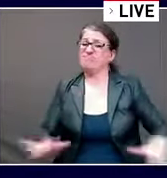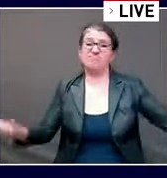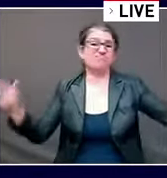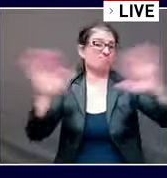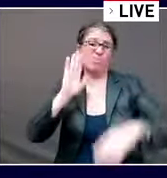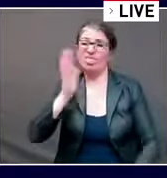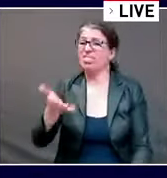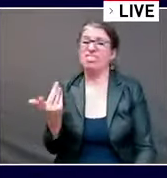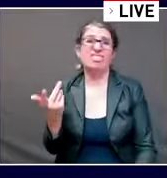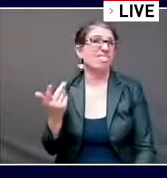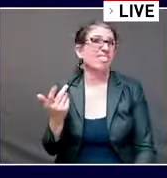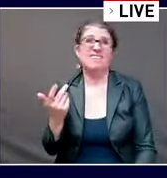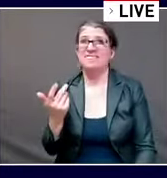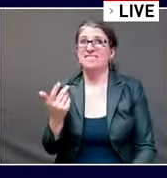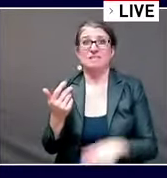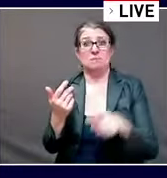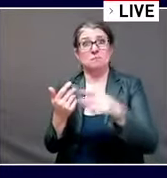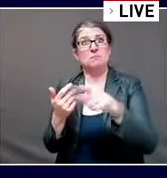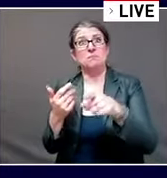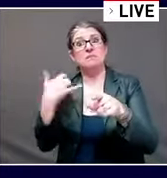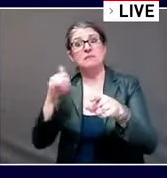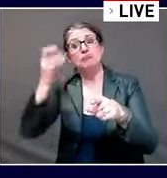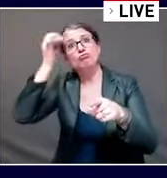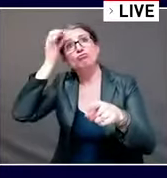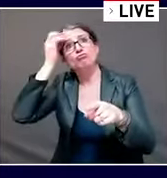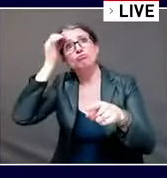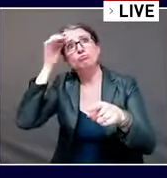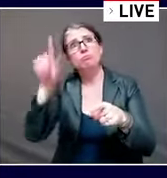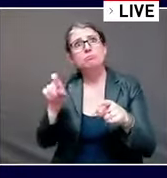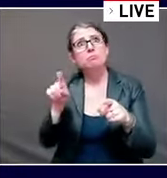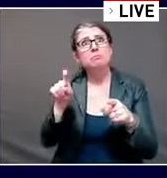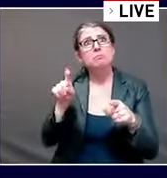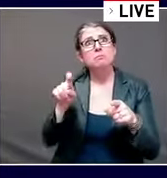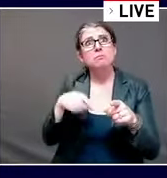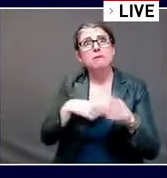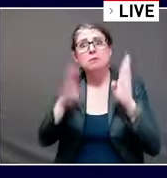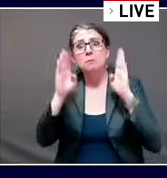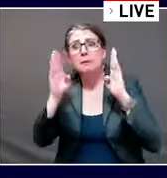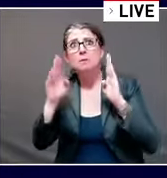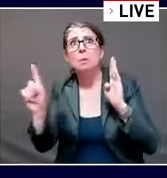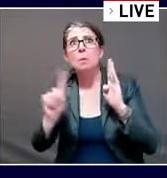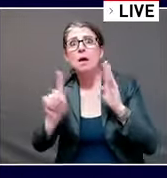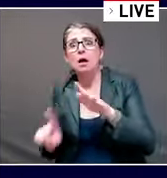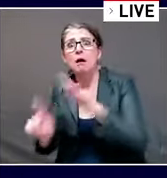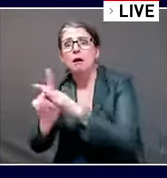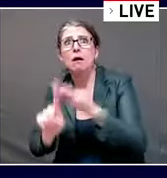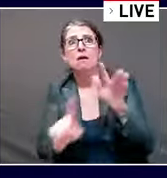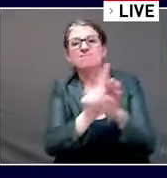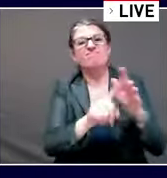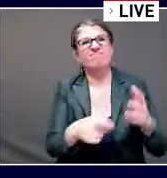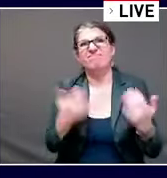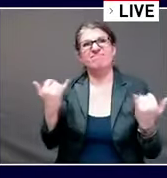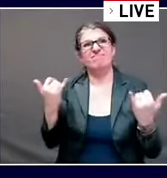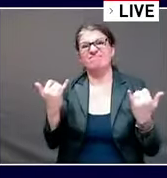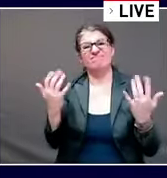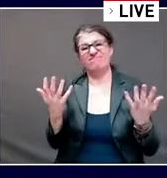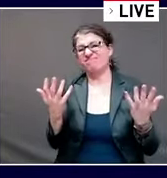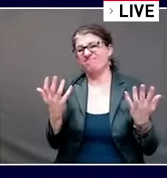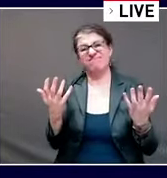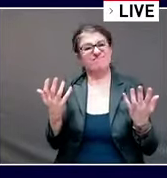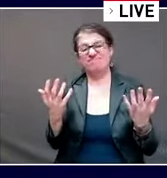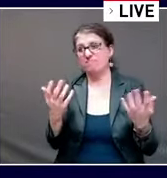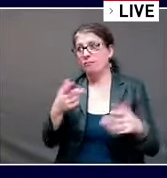something noteworthy, it's happening across the state. Again, just in the last 72 hours, we've